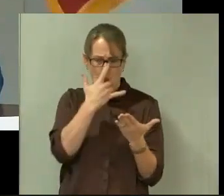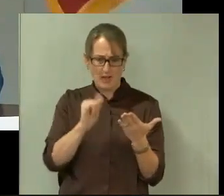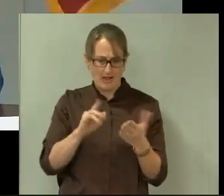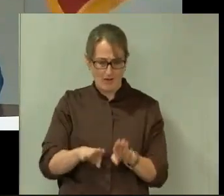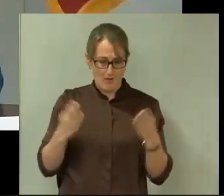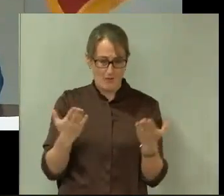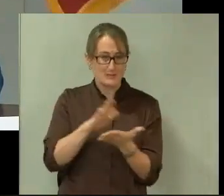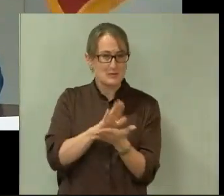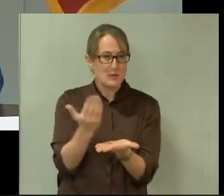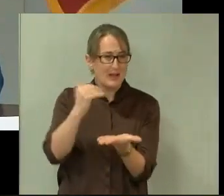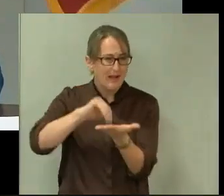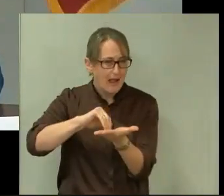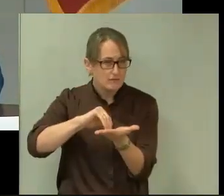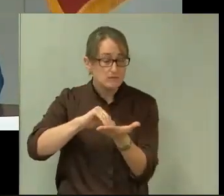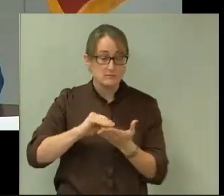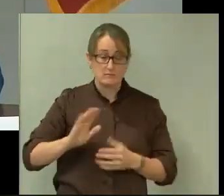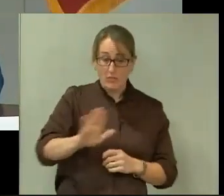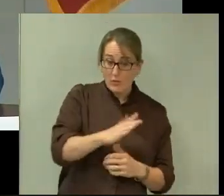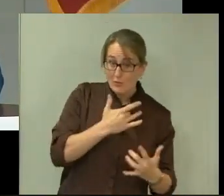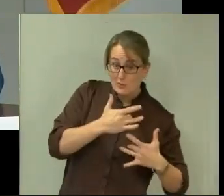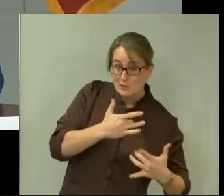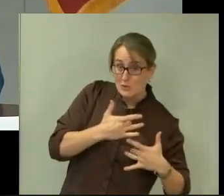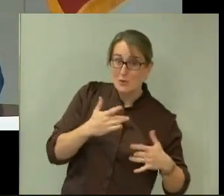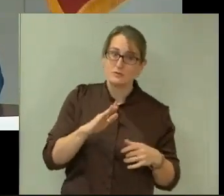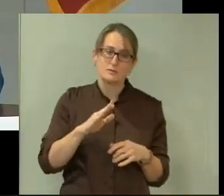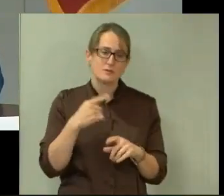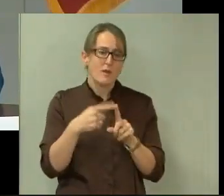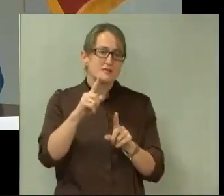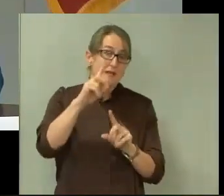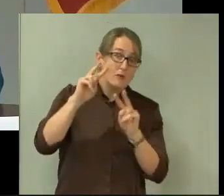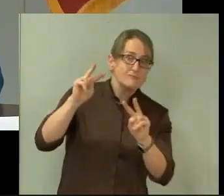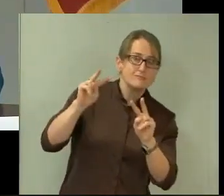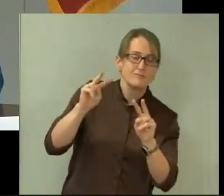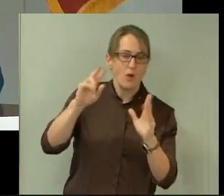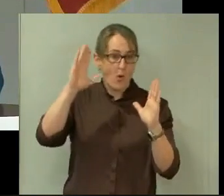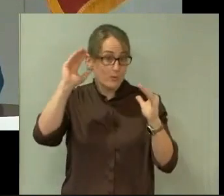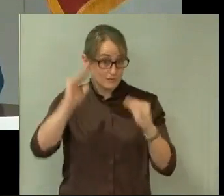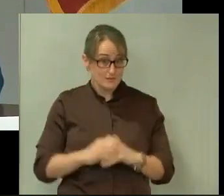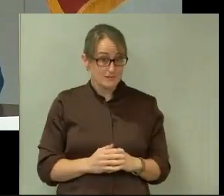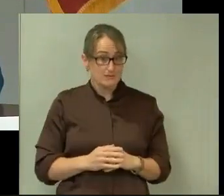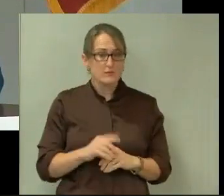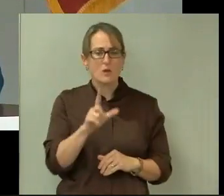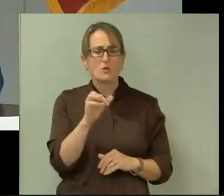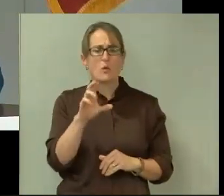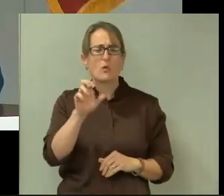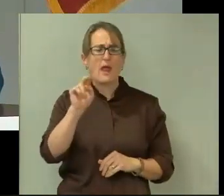including their concerns and their hopes. So Lorena, let's start with you.